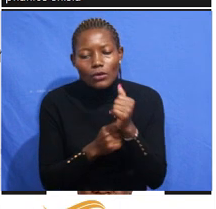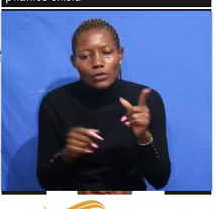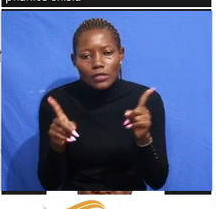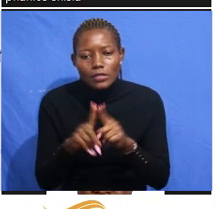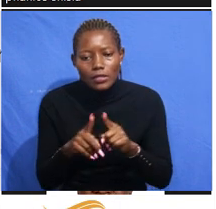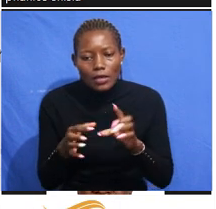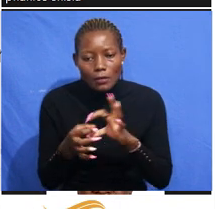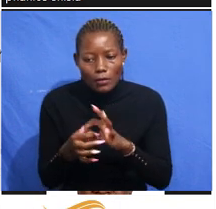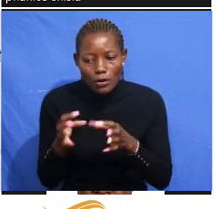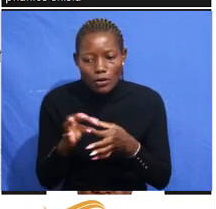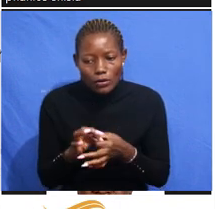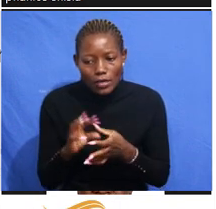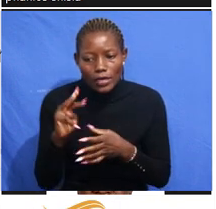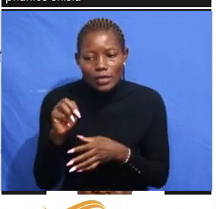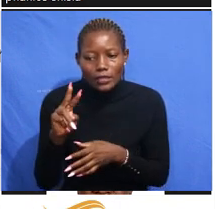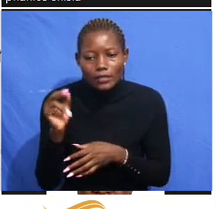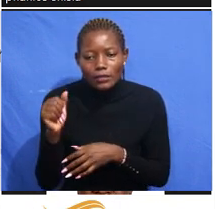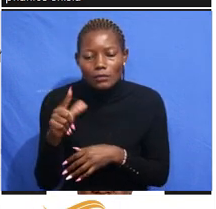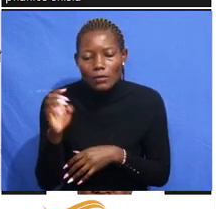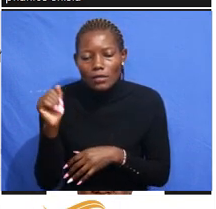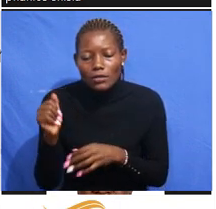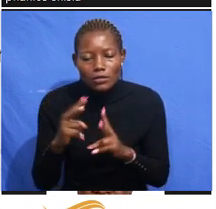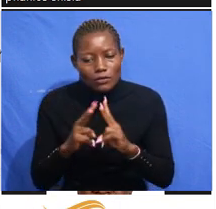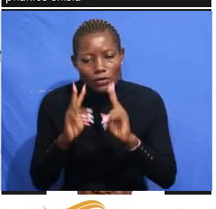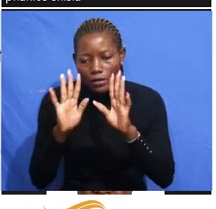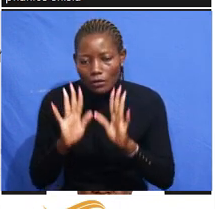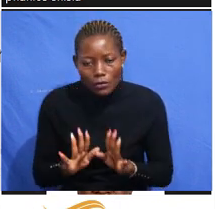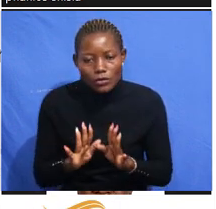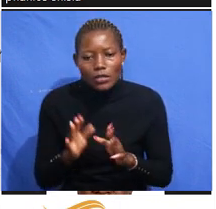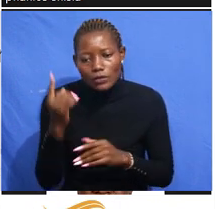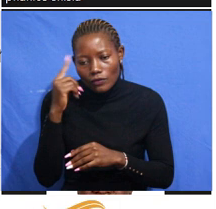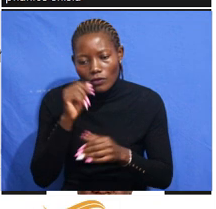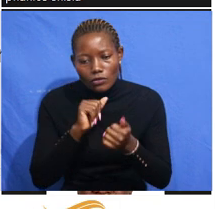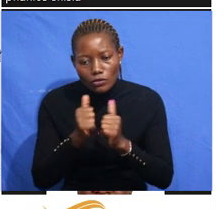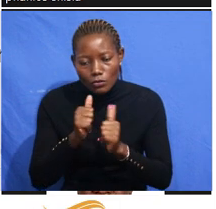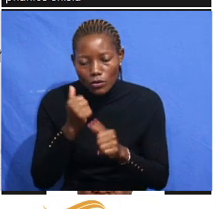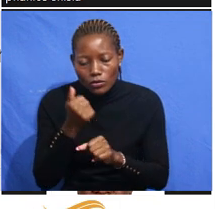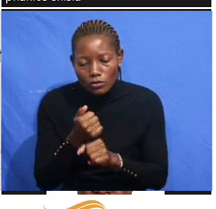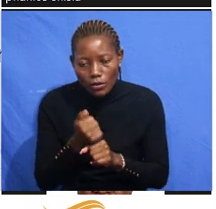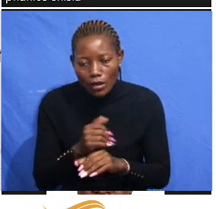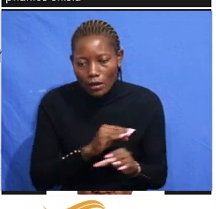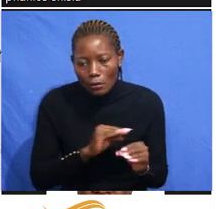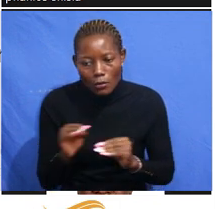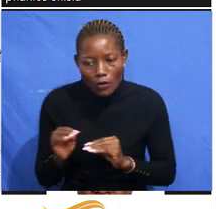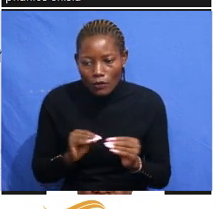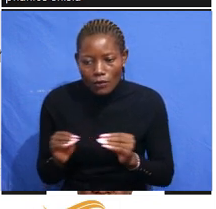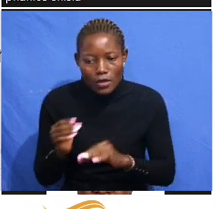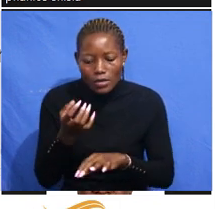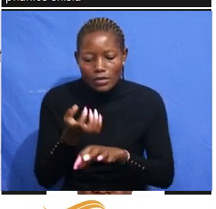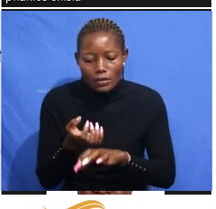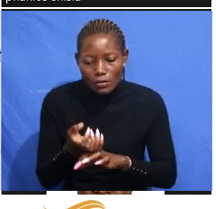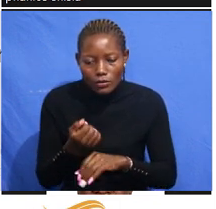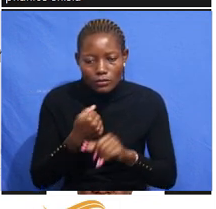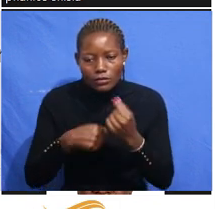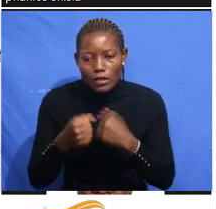muscles, very, very important function in terms of sports performance. Movement, the bones act as levers and